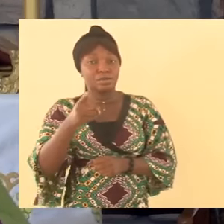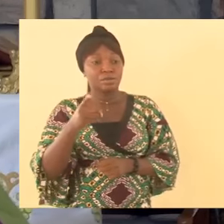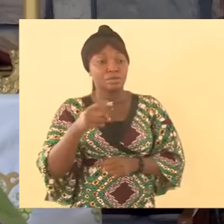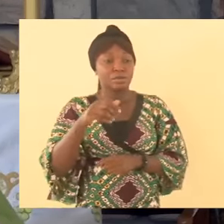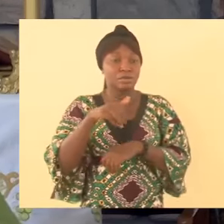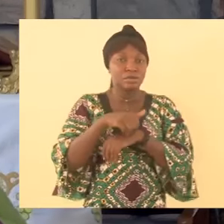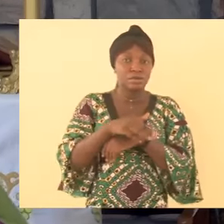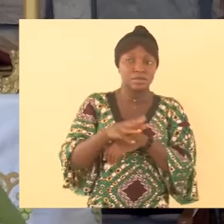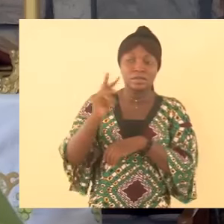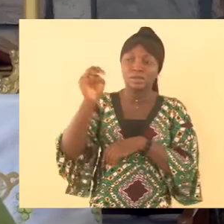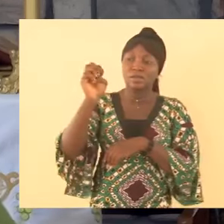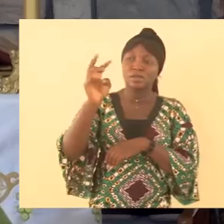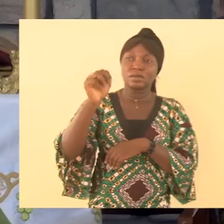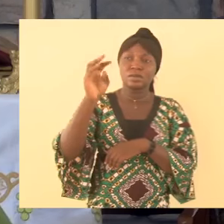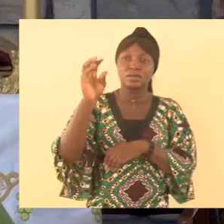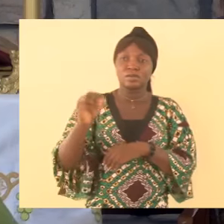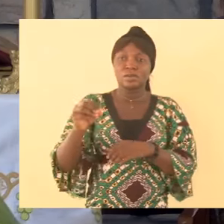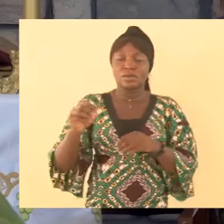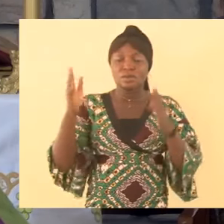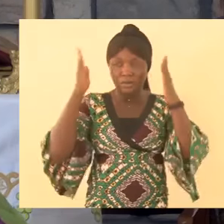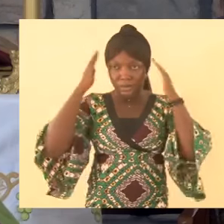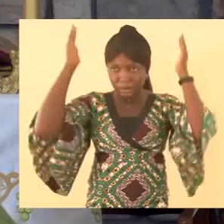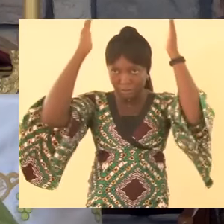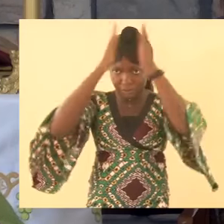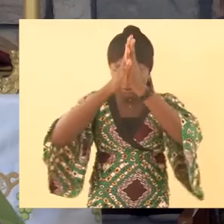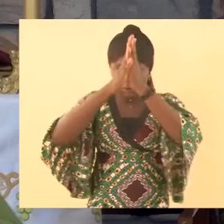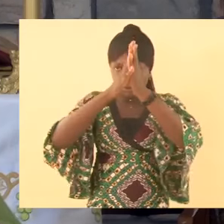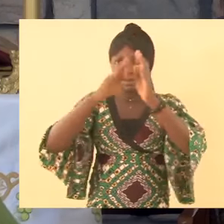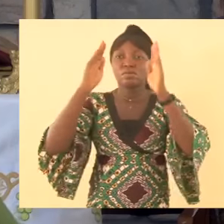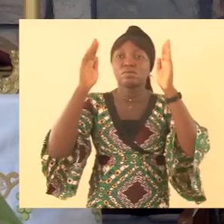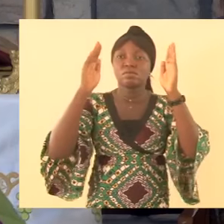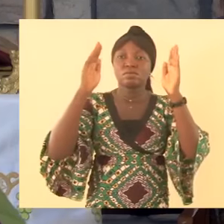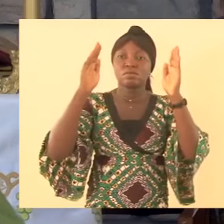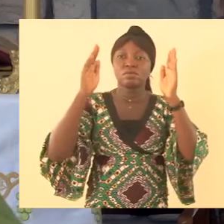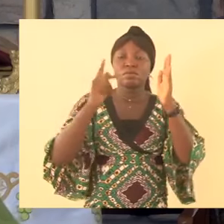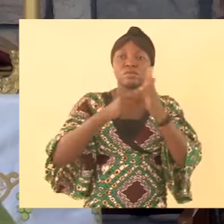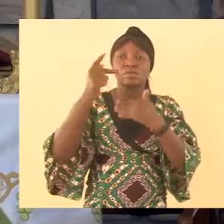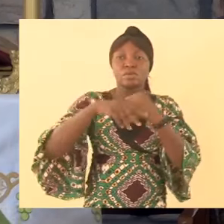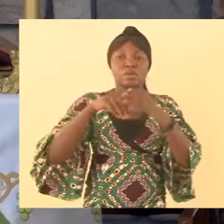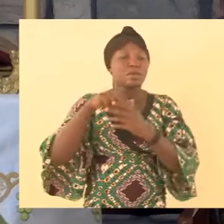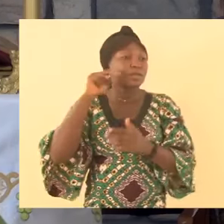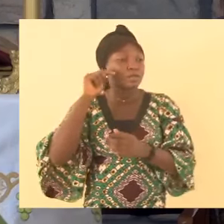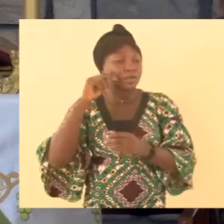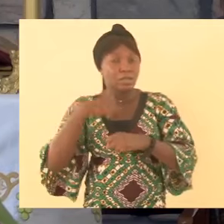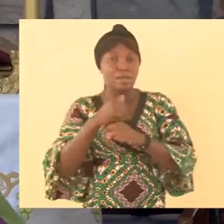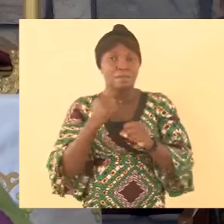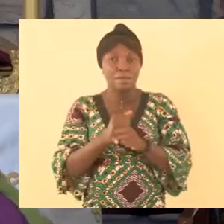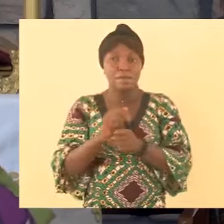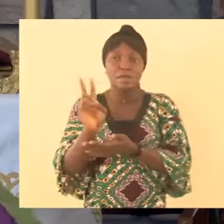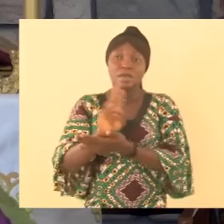I told you I sent a memorandum to the Bishops' Conference of Nigeria. And I issued a video, it was recorded here,